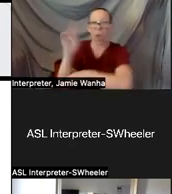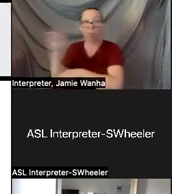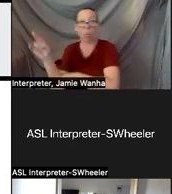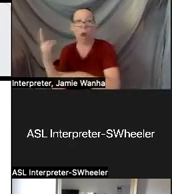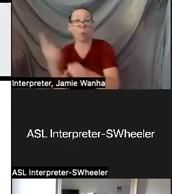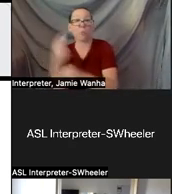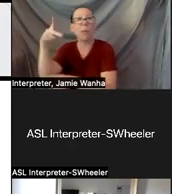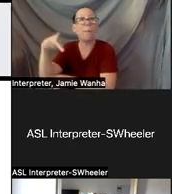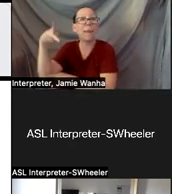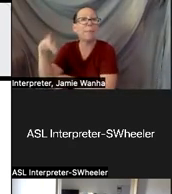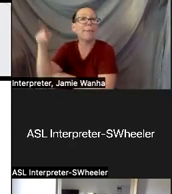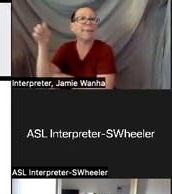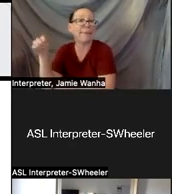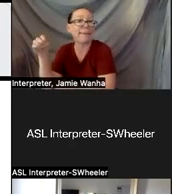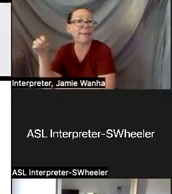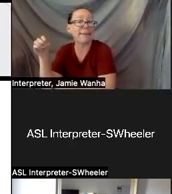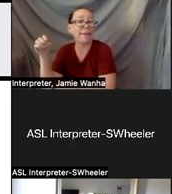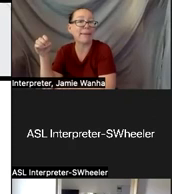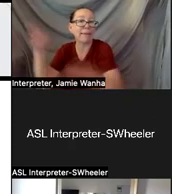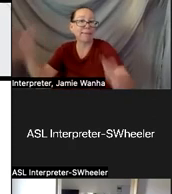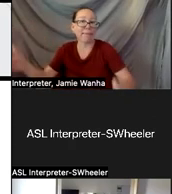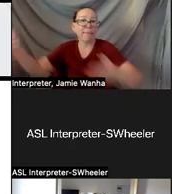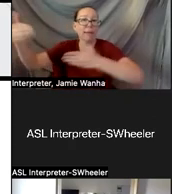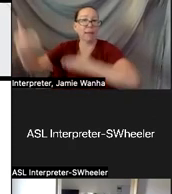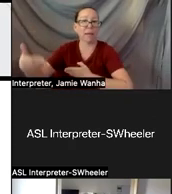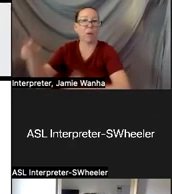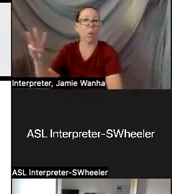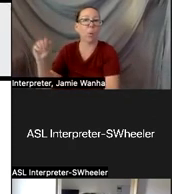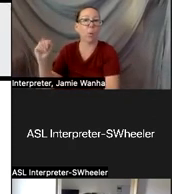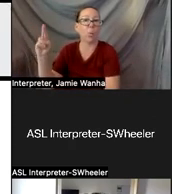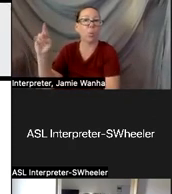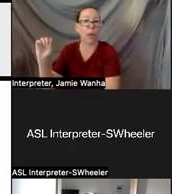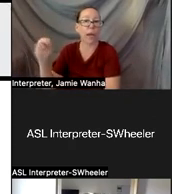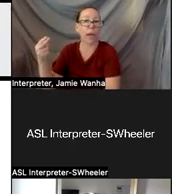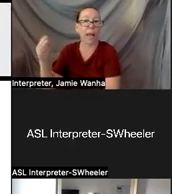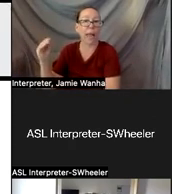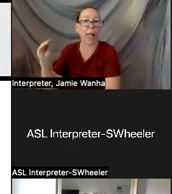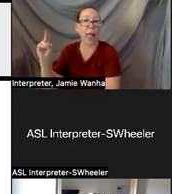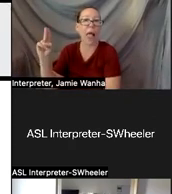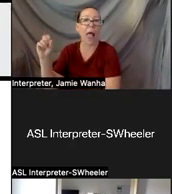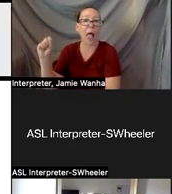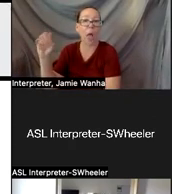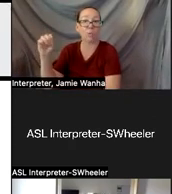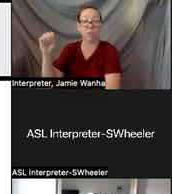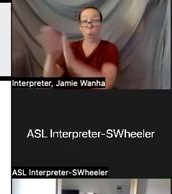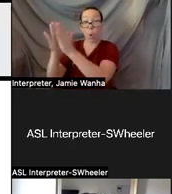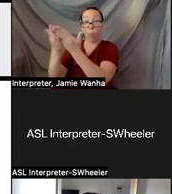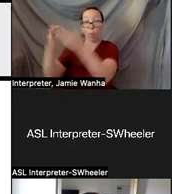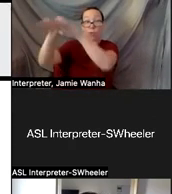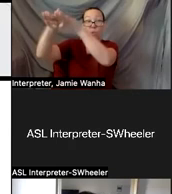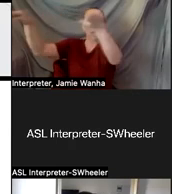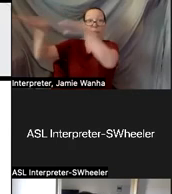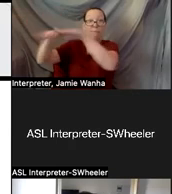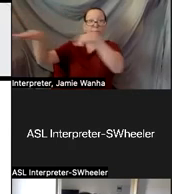warehouse in Neighborhood Healthcare. As you can see, they really like the bookcase straps. And also we will